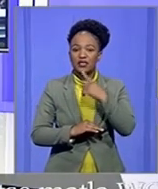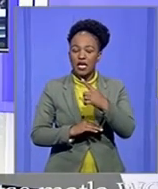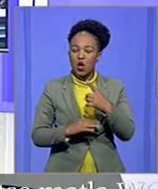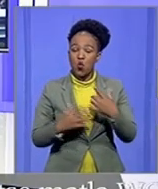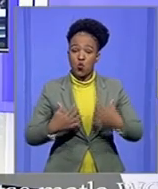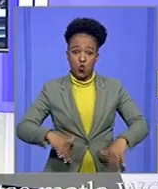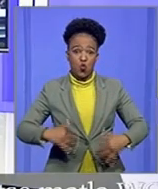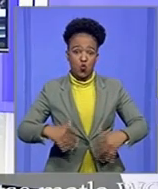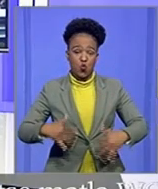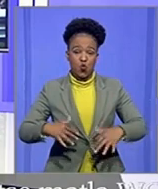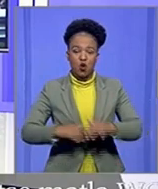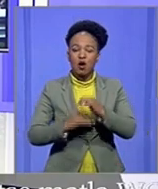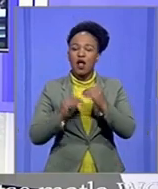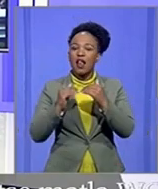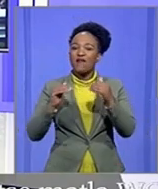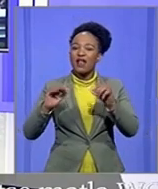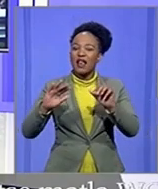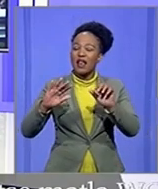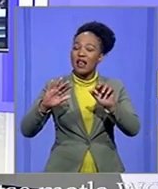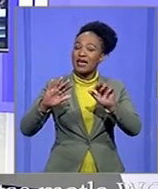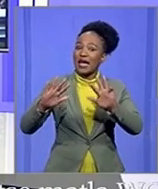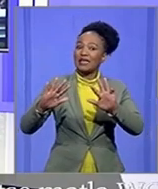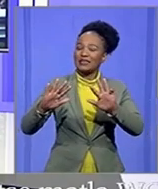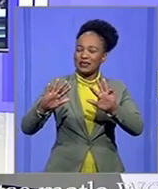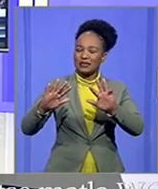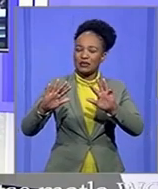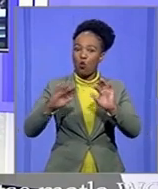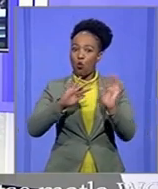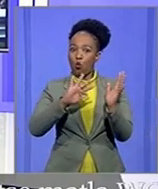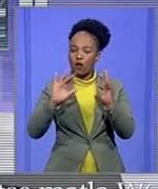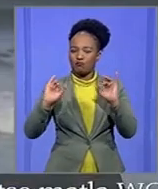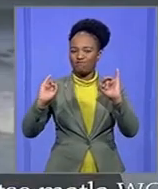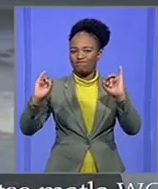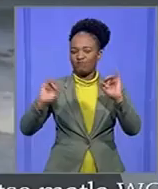tsukutlang ka matla provinseng ya Western Cape.